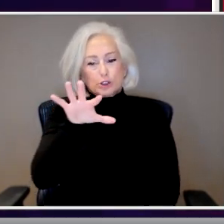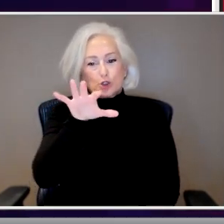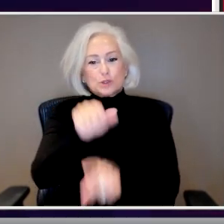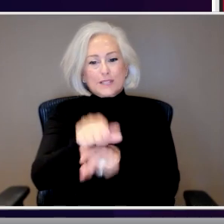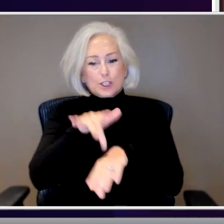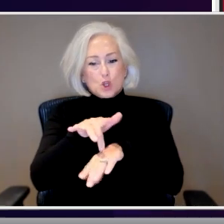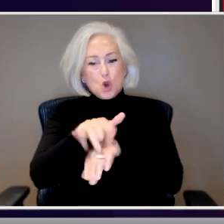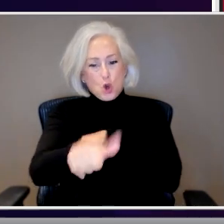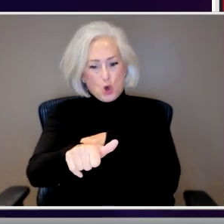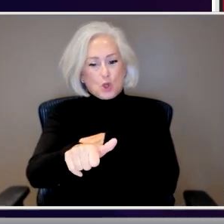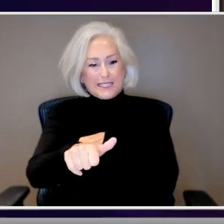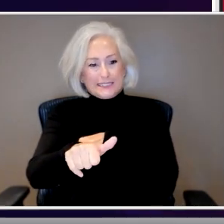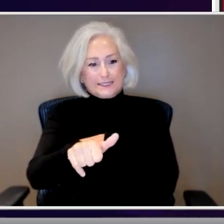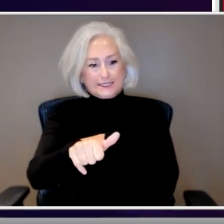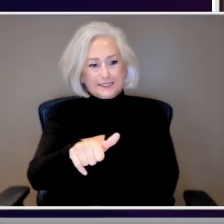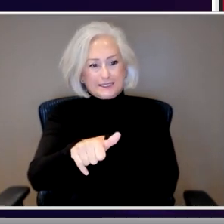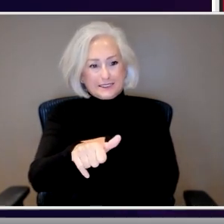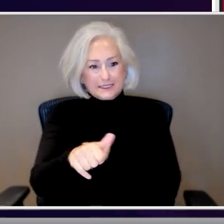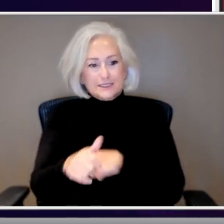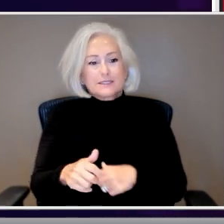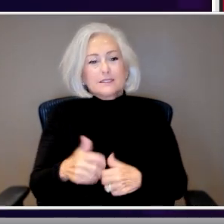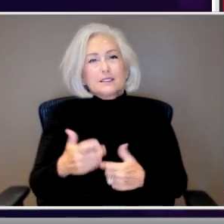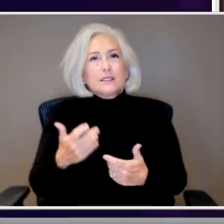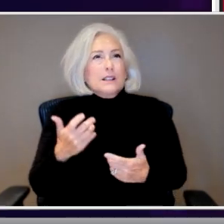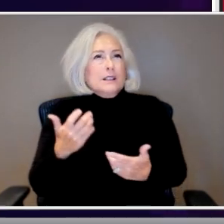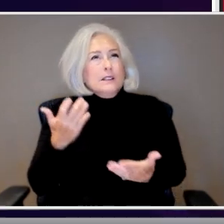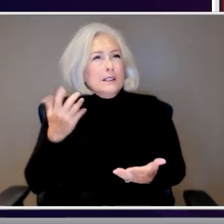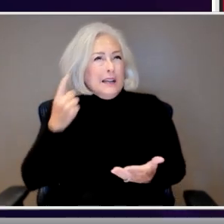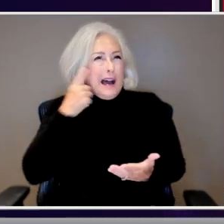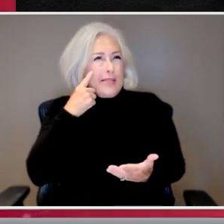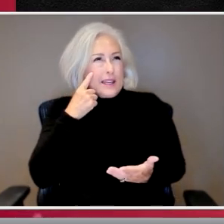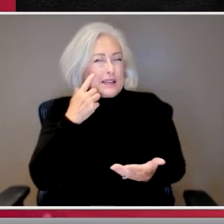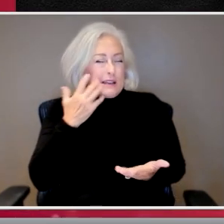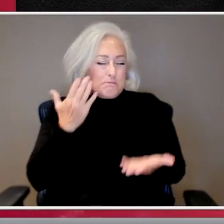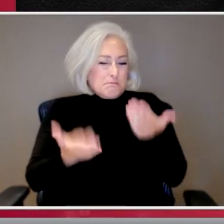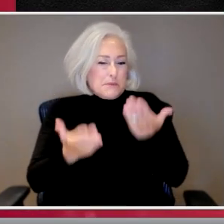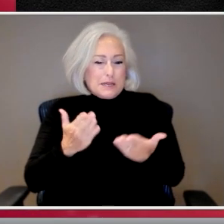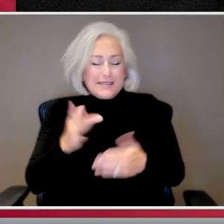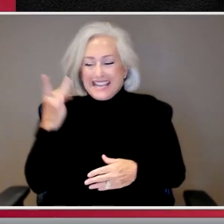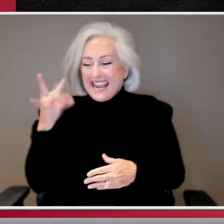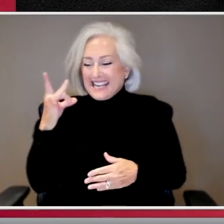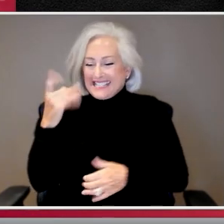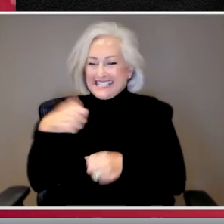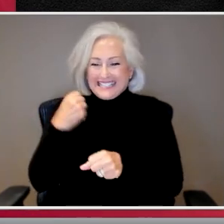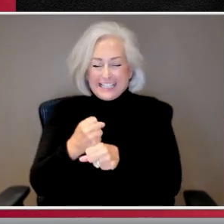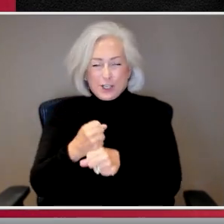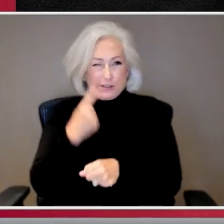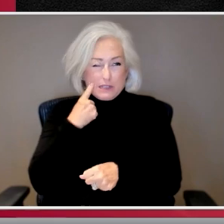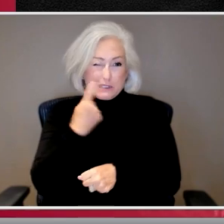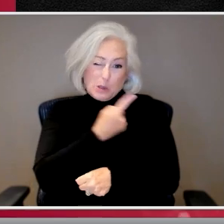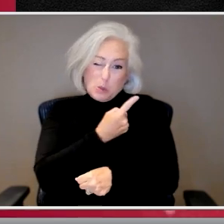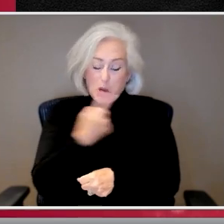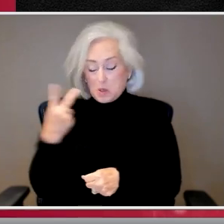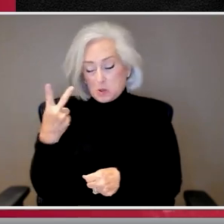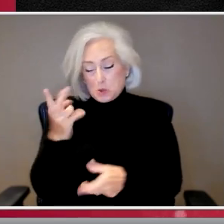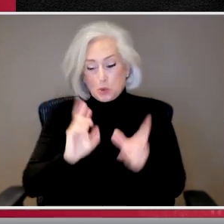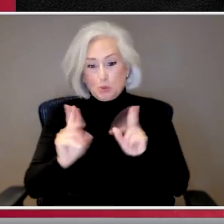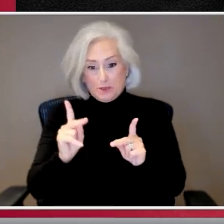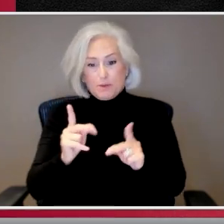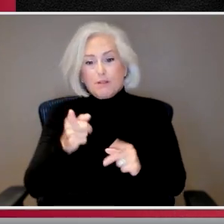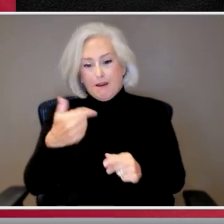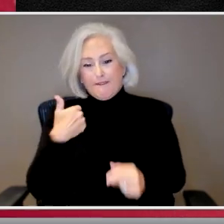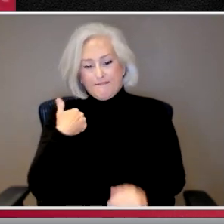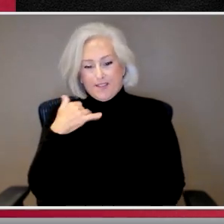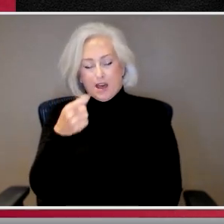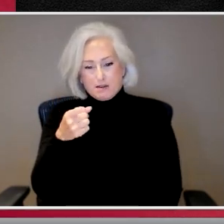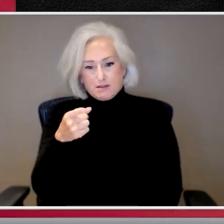have, in 8 years, I may have seen 1 or 2 patients like her. And so you saw that and you knew there was something going on Something